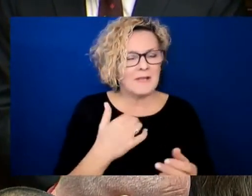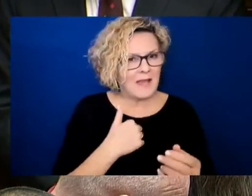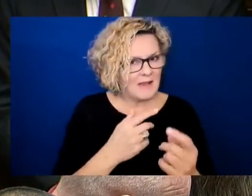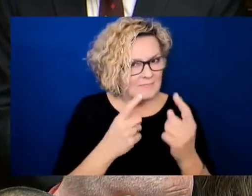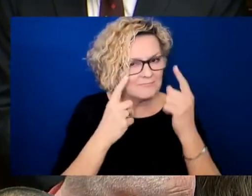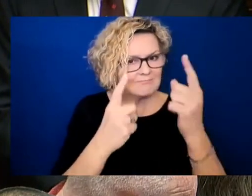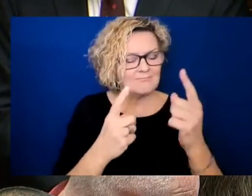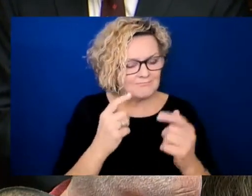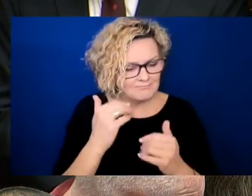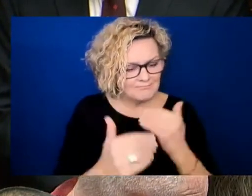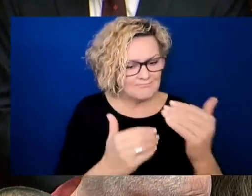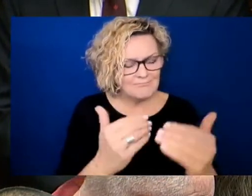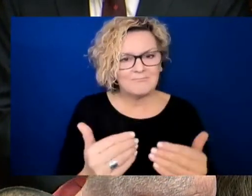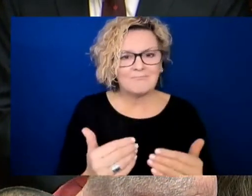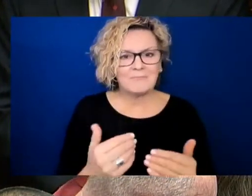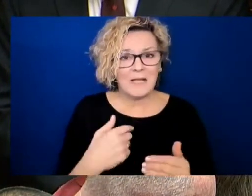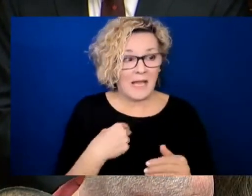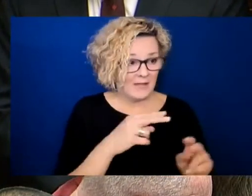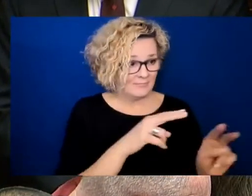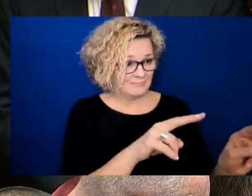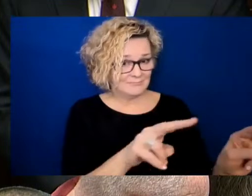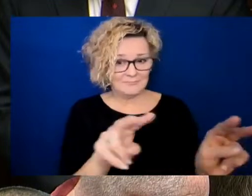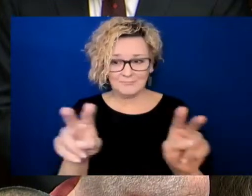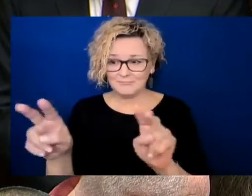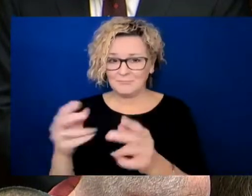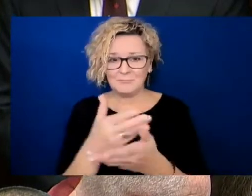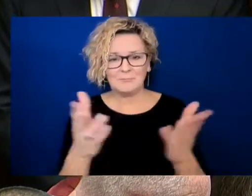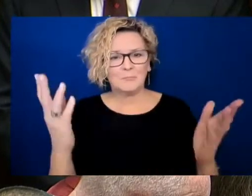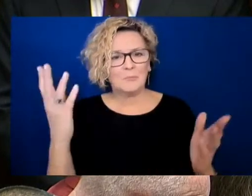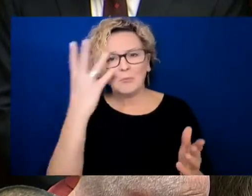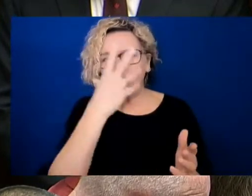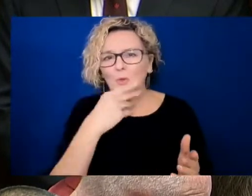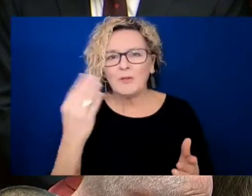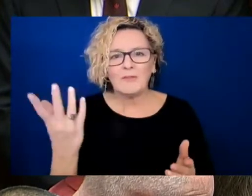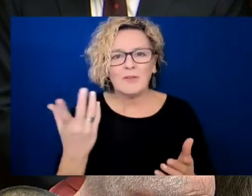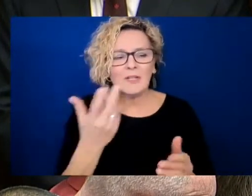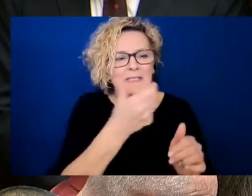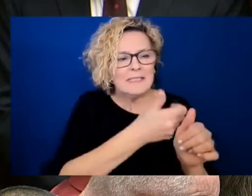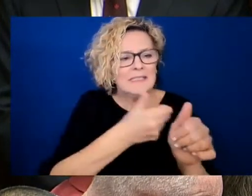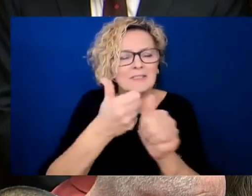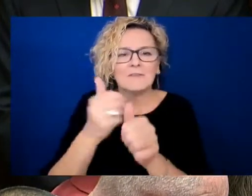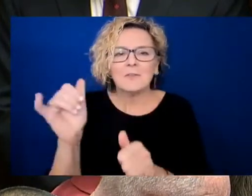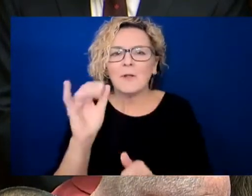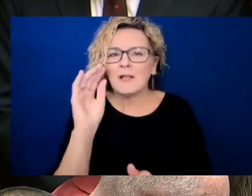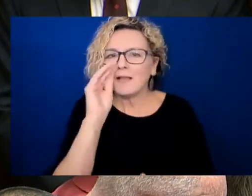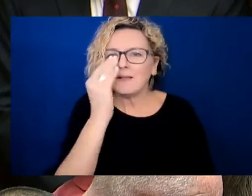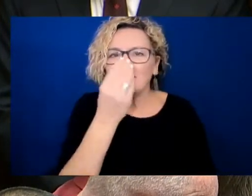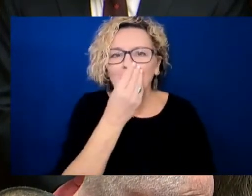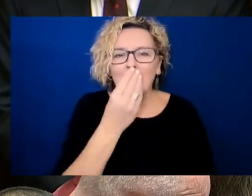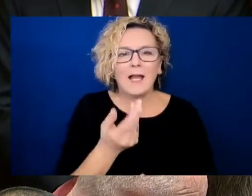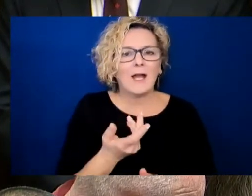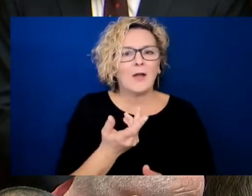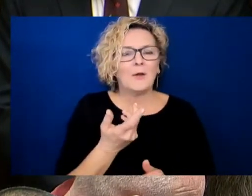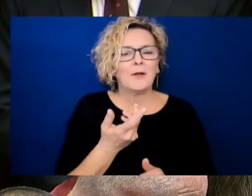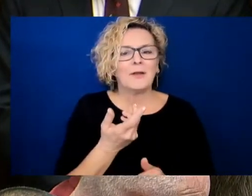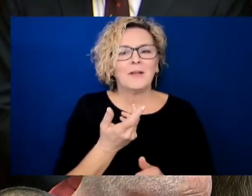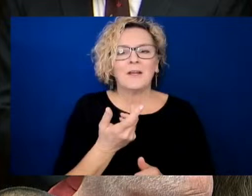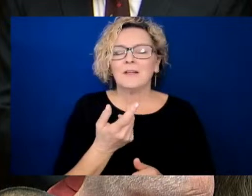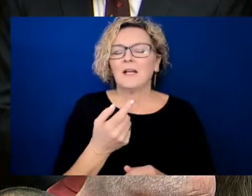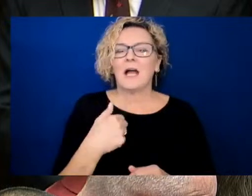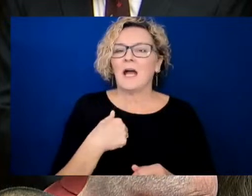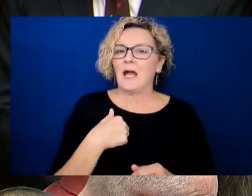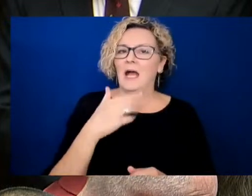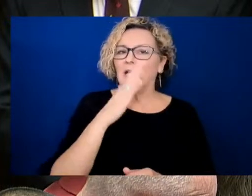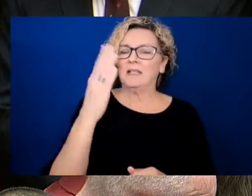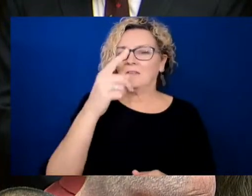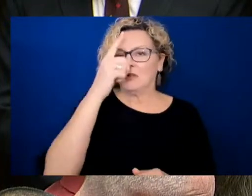grandparents. Because the things that I do in this world, I don't take for granted. I always say thank you,